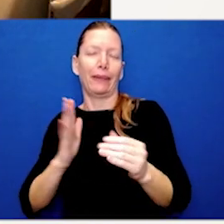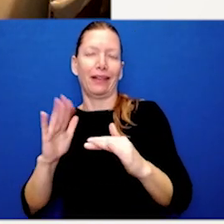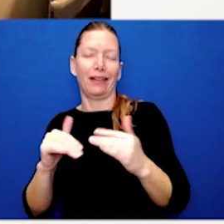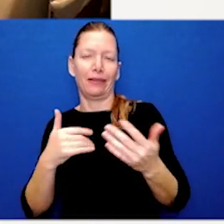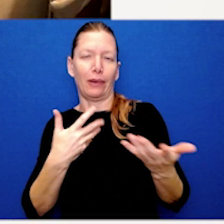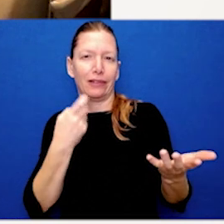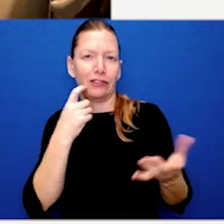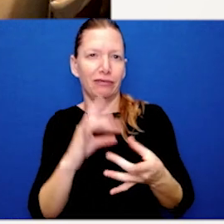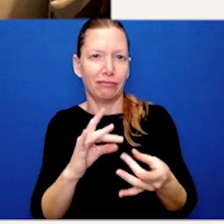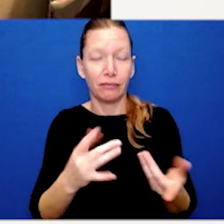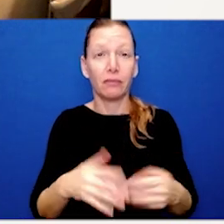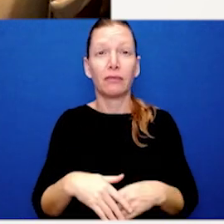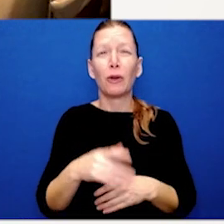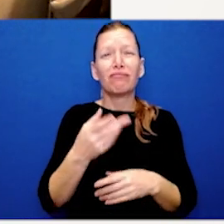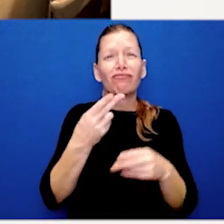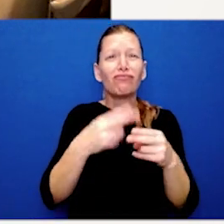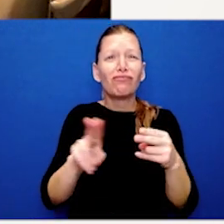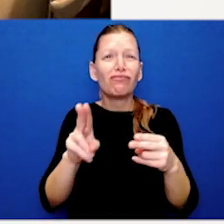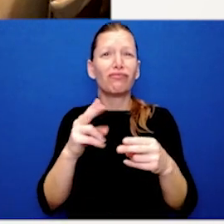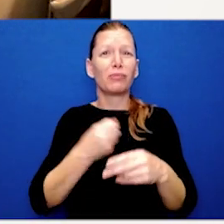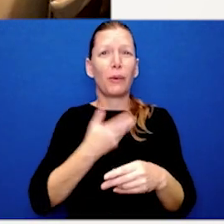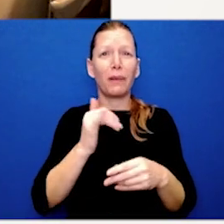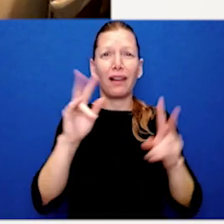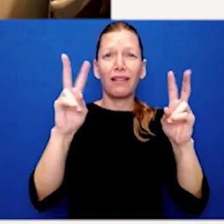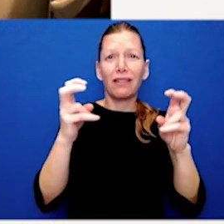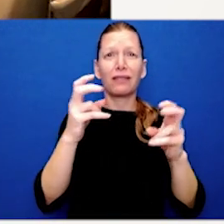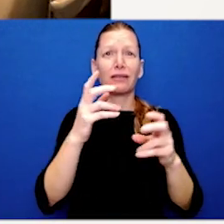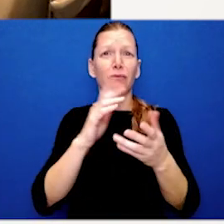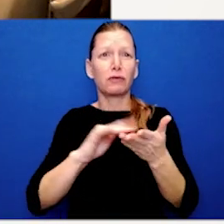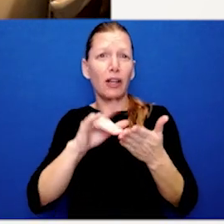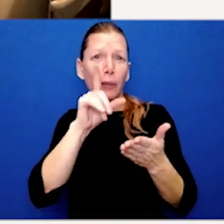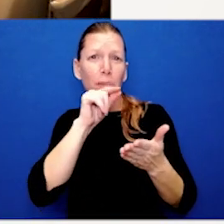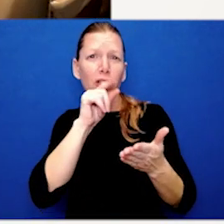than that. So even a little poem like Braille Bird